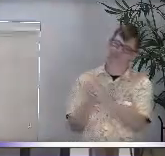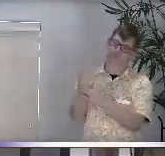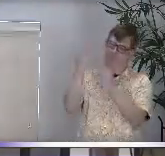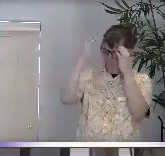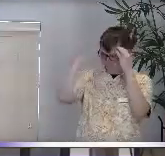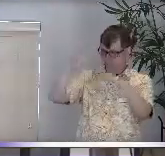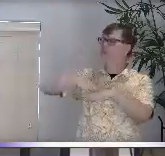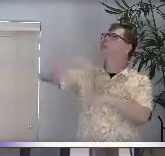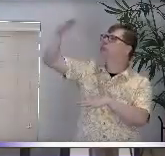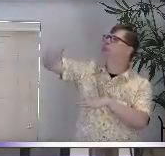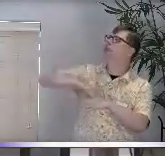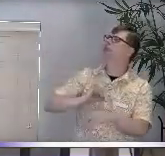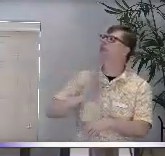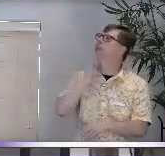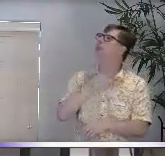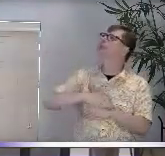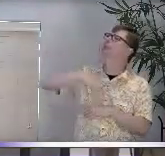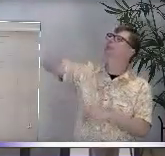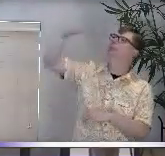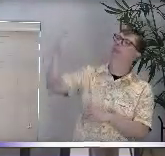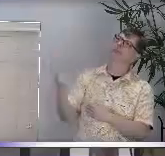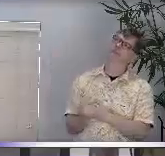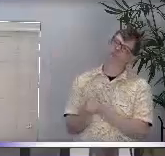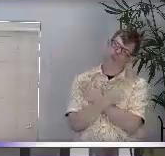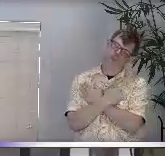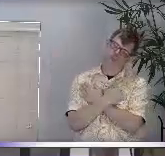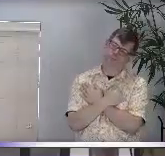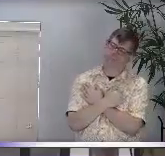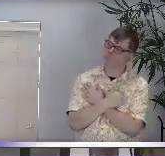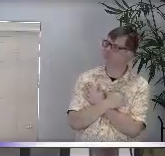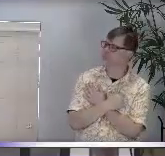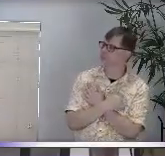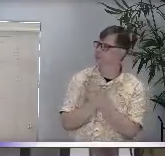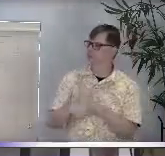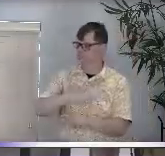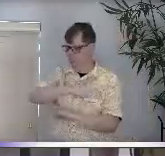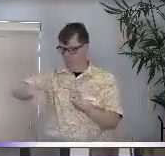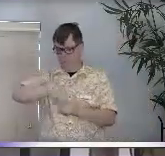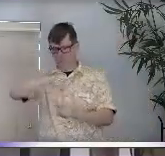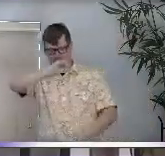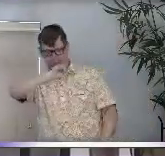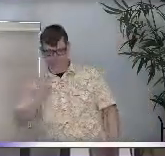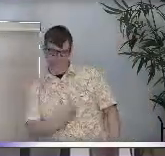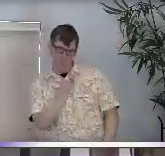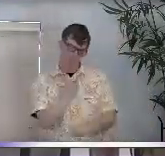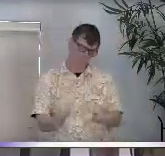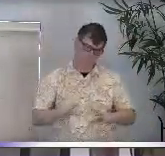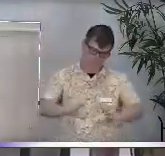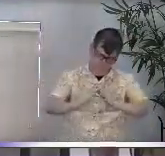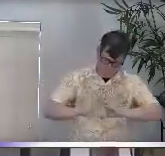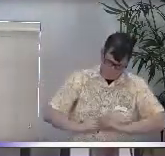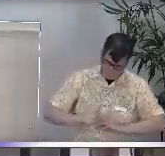do better, be better, and be more loving. You wouldn't be here in this type of center if that wasn't the case for